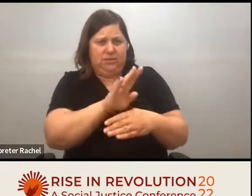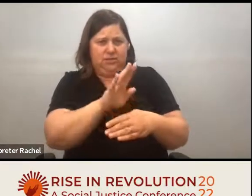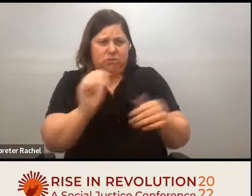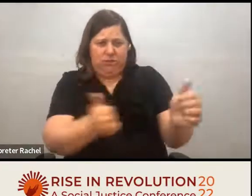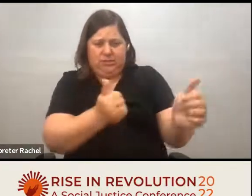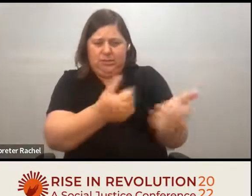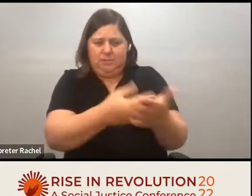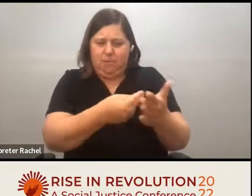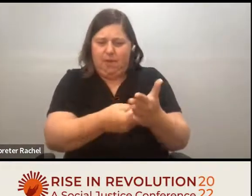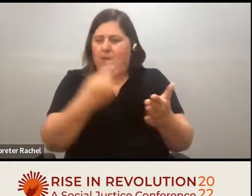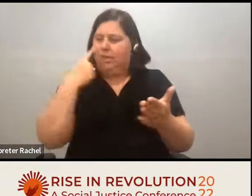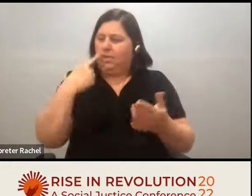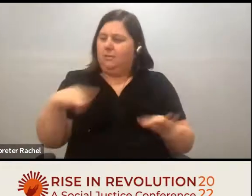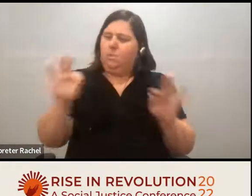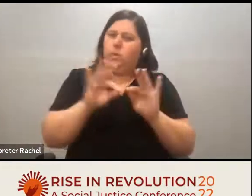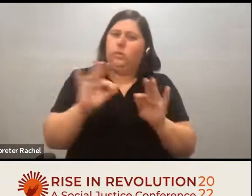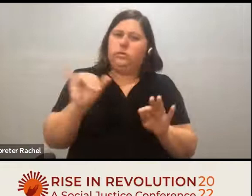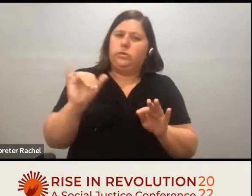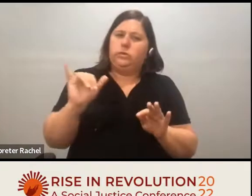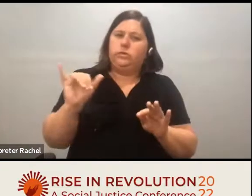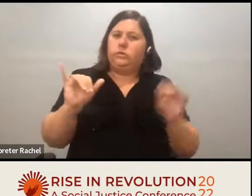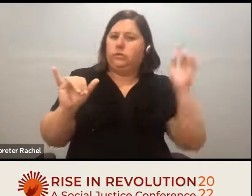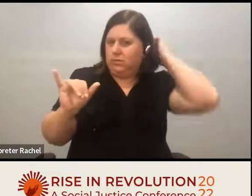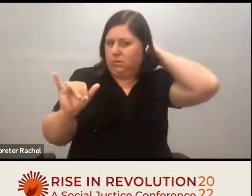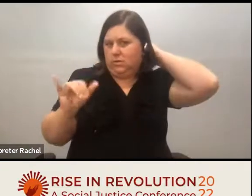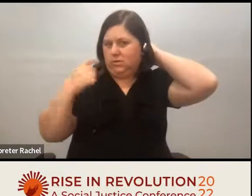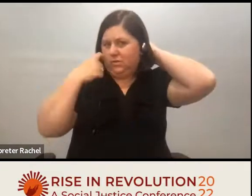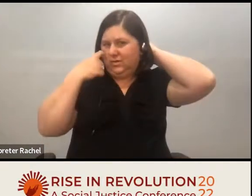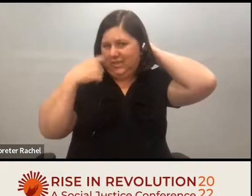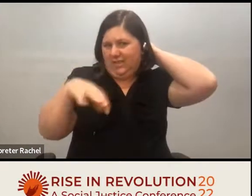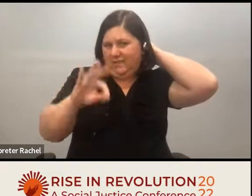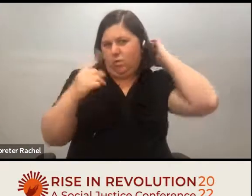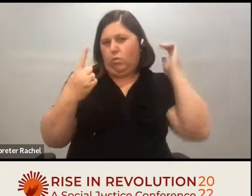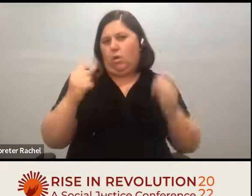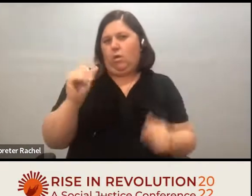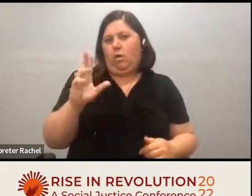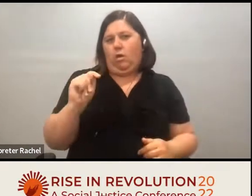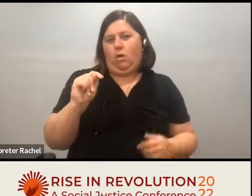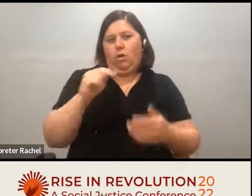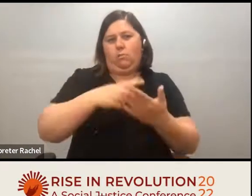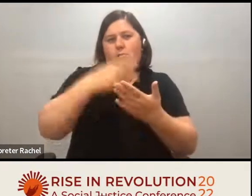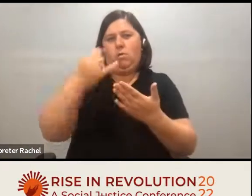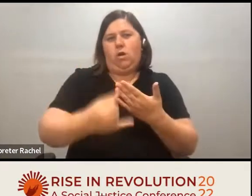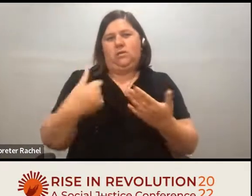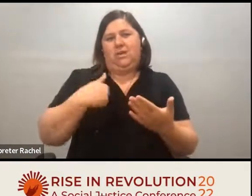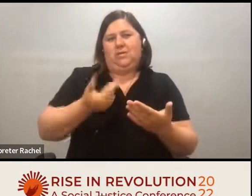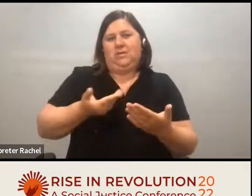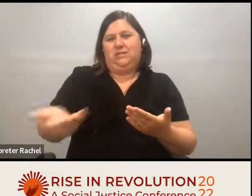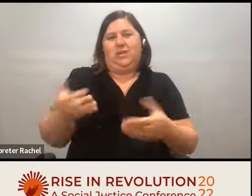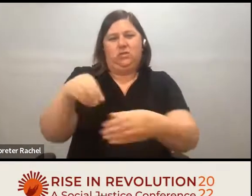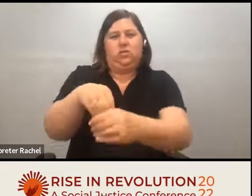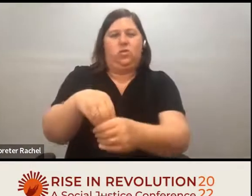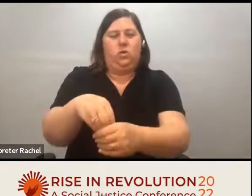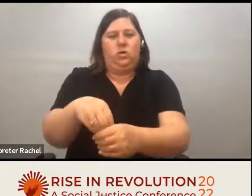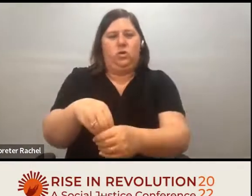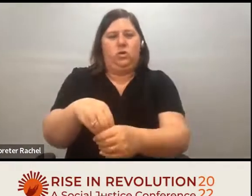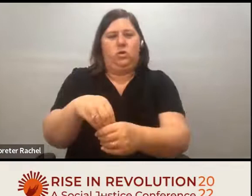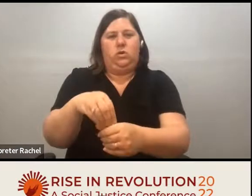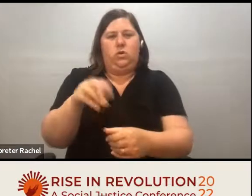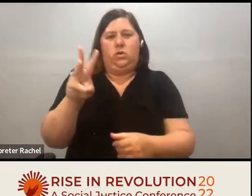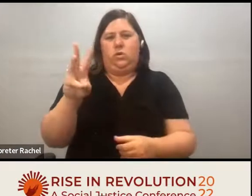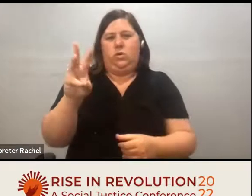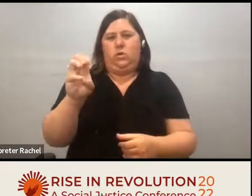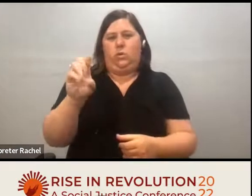monies, I think is really important. Recently found like an art project that I was invited to was like mainly funded by Wells Fargo,